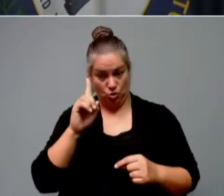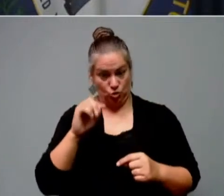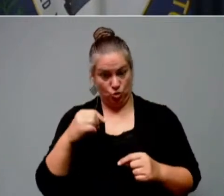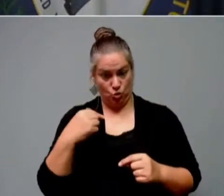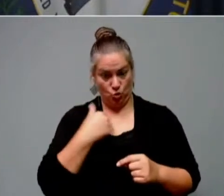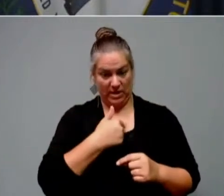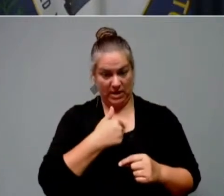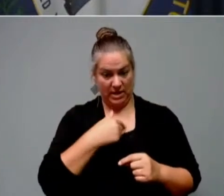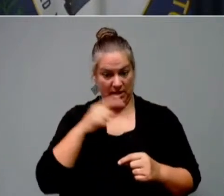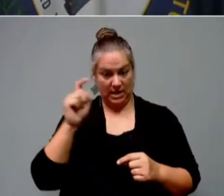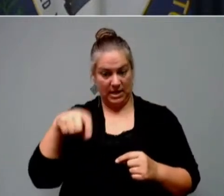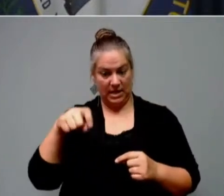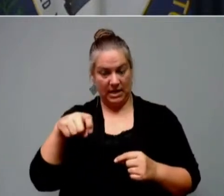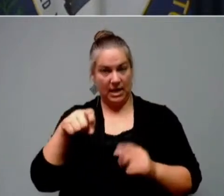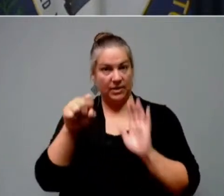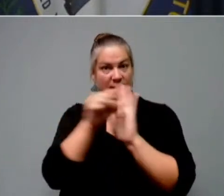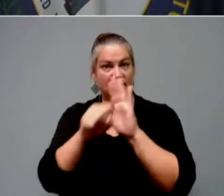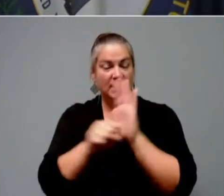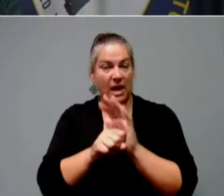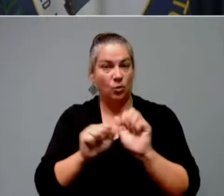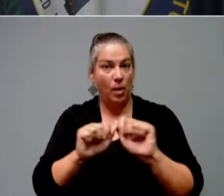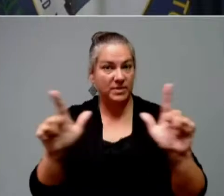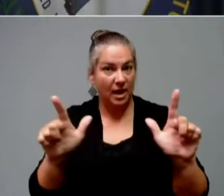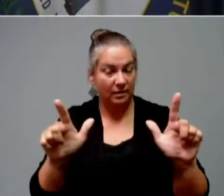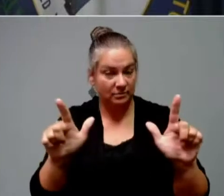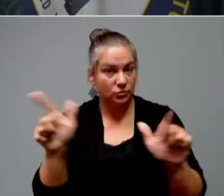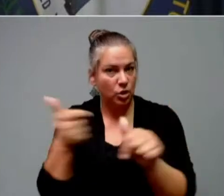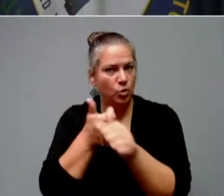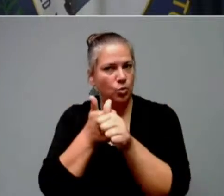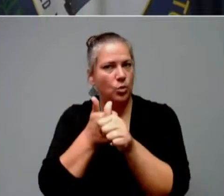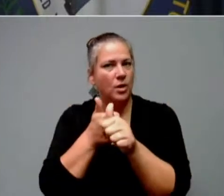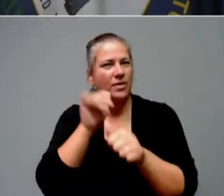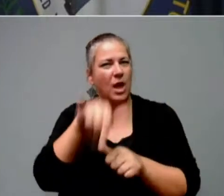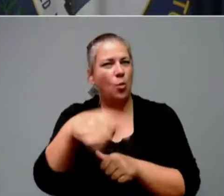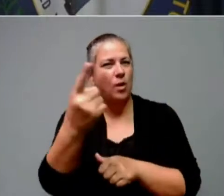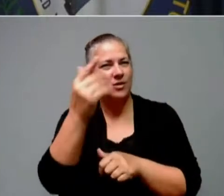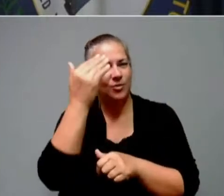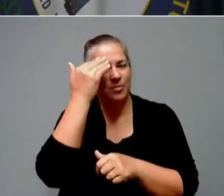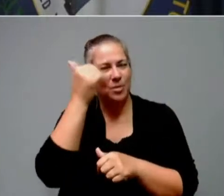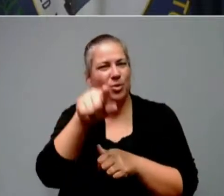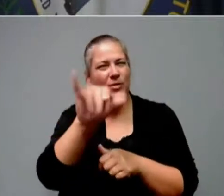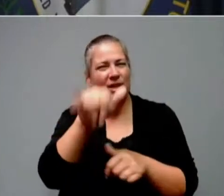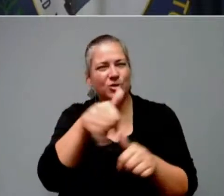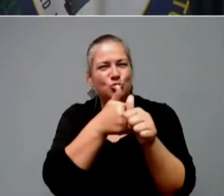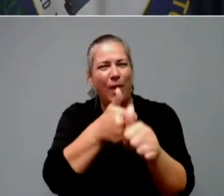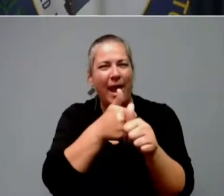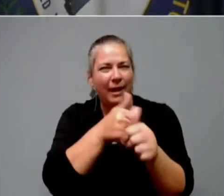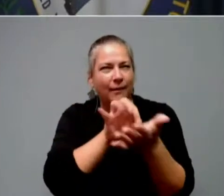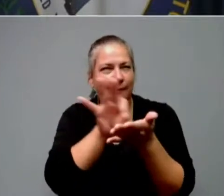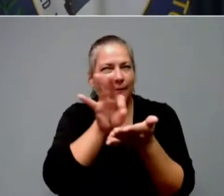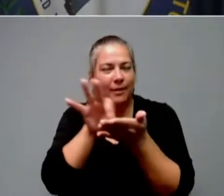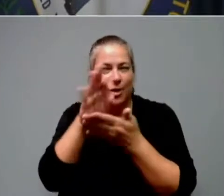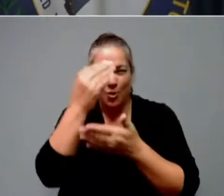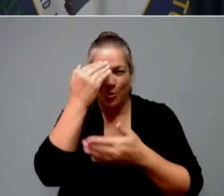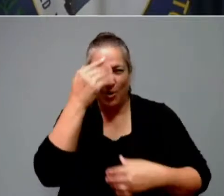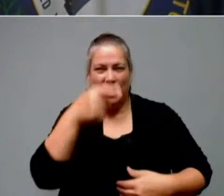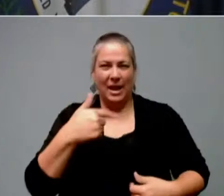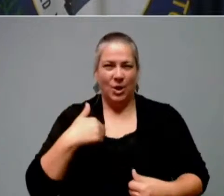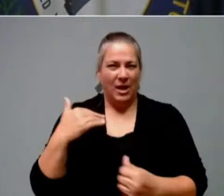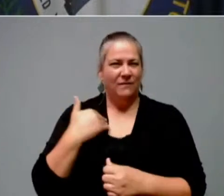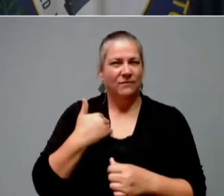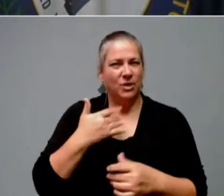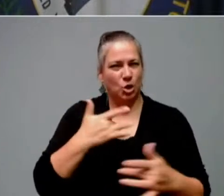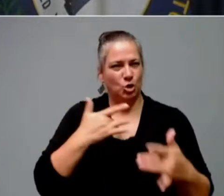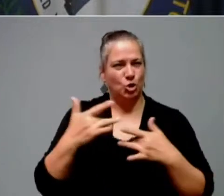that state website that tracks. Again, while we know that I had concerns about decisions that were made